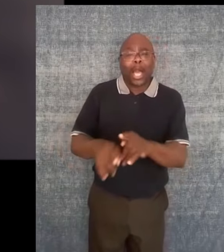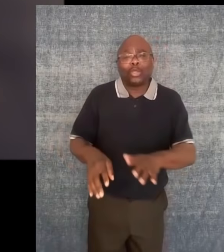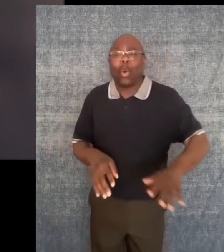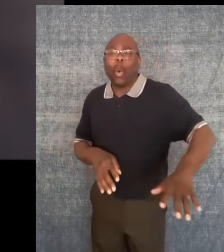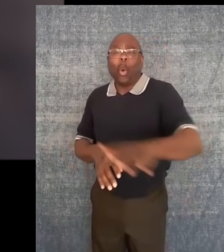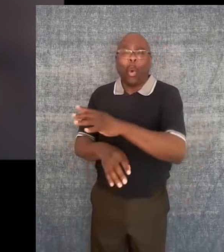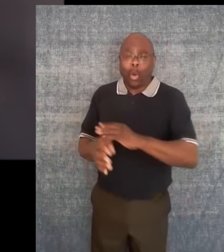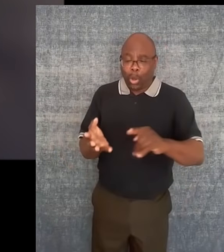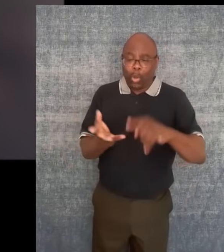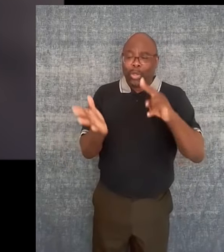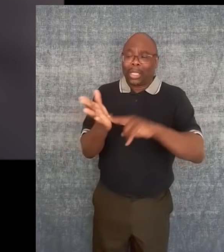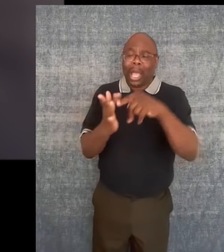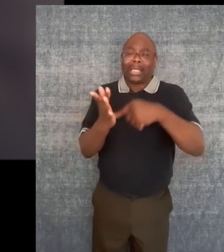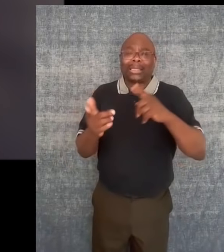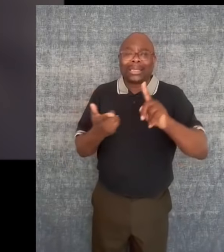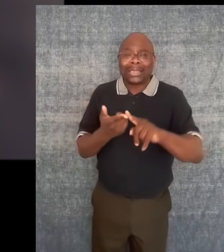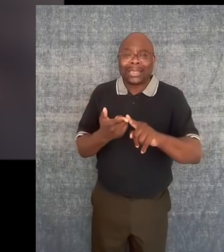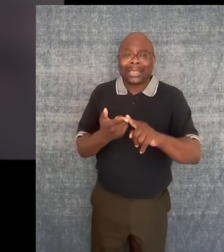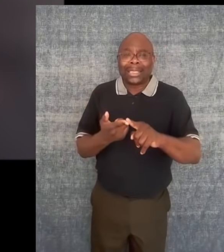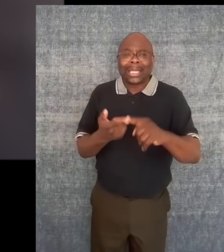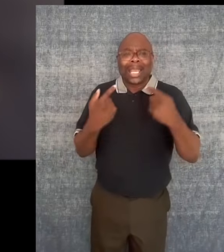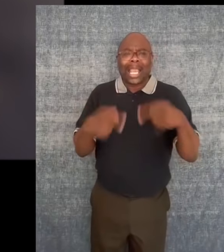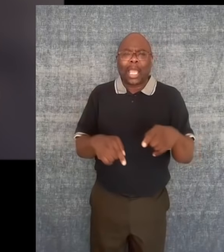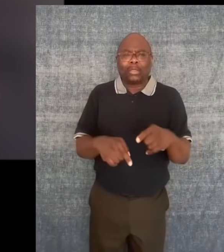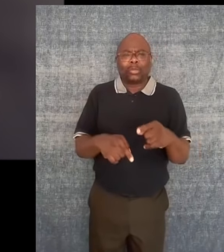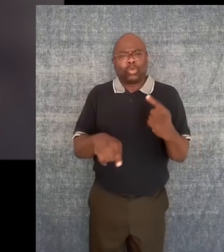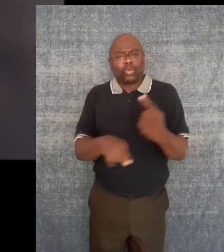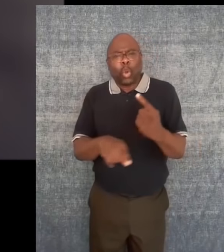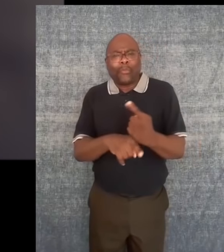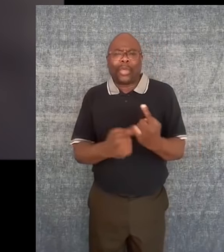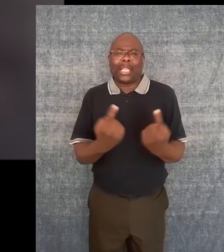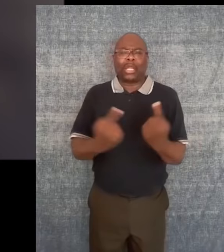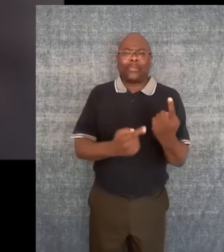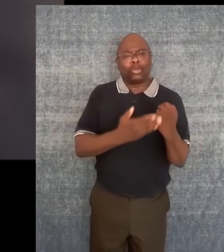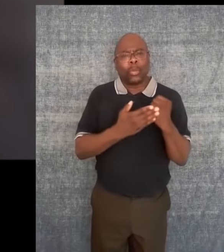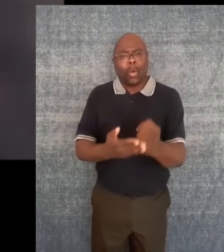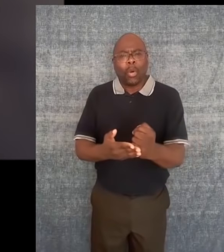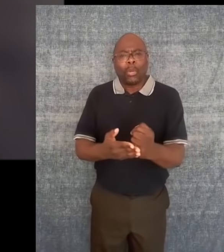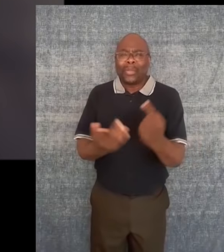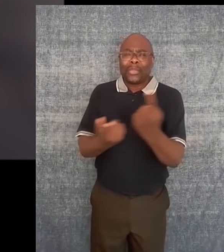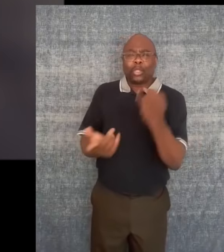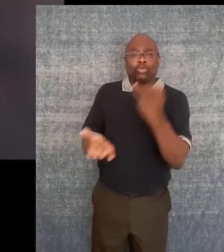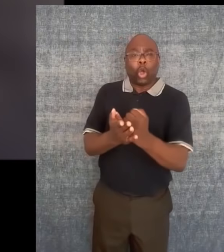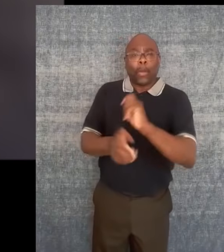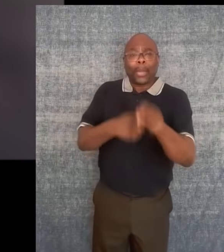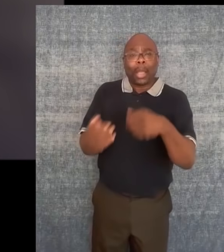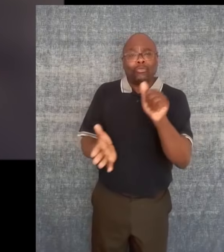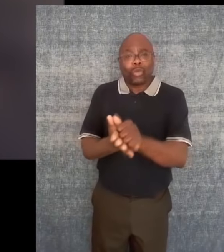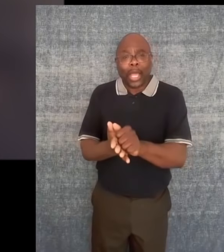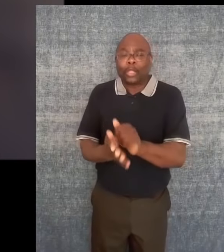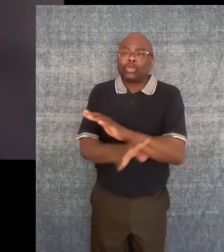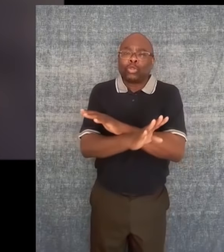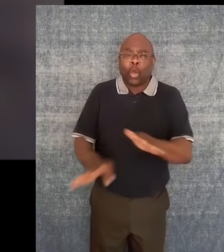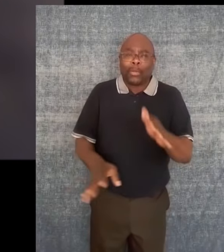unite. Let's speak up for each other. Let us right the wrongs. Let us not